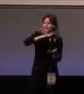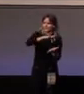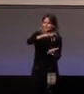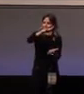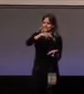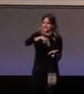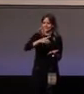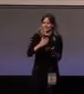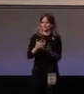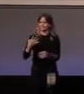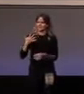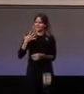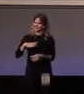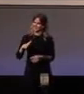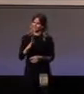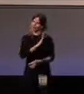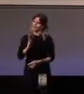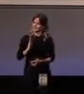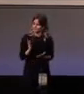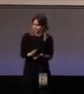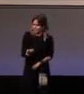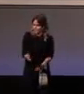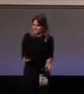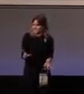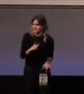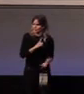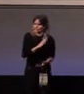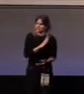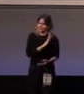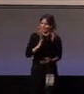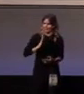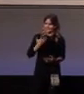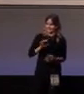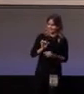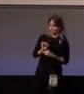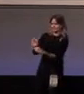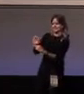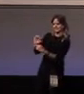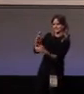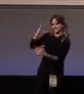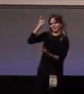niet voor city army of me liggen choose the operation of the states